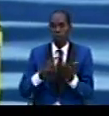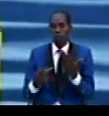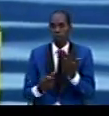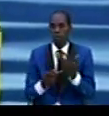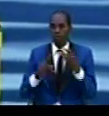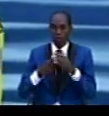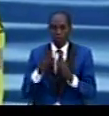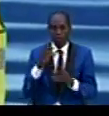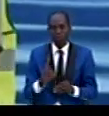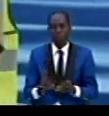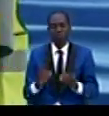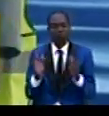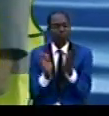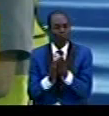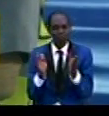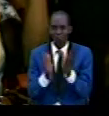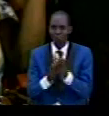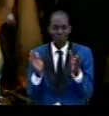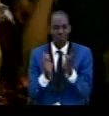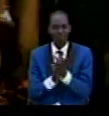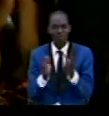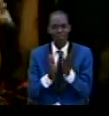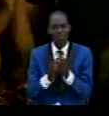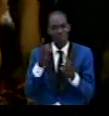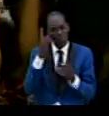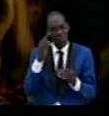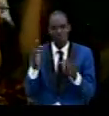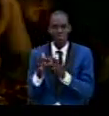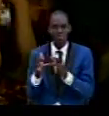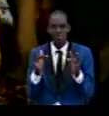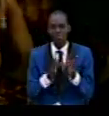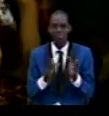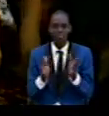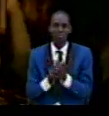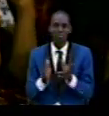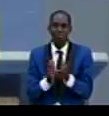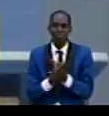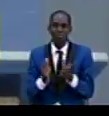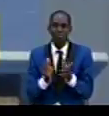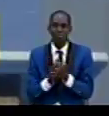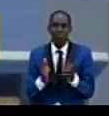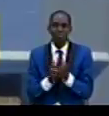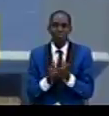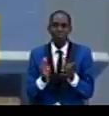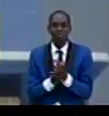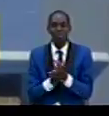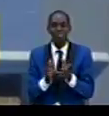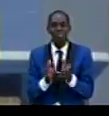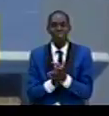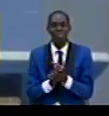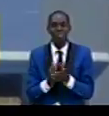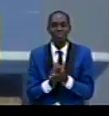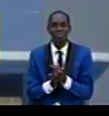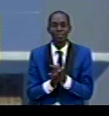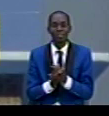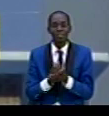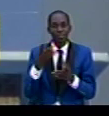hands together for Jesus Christ. Scrotal on air